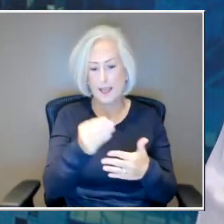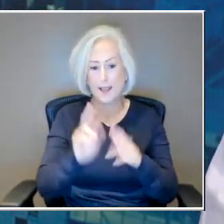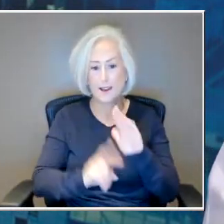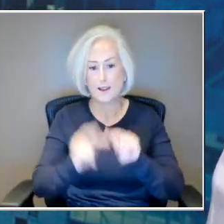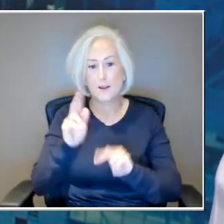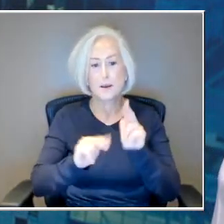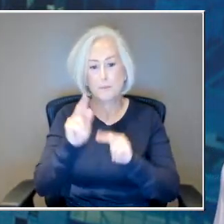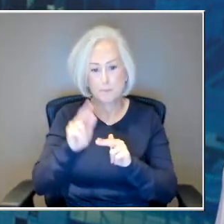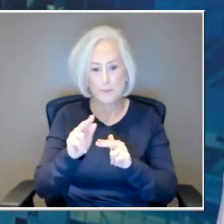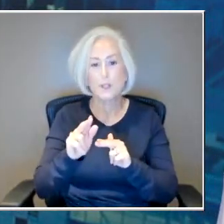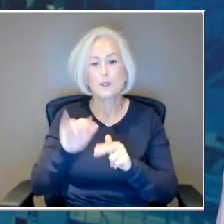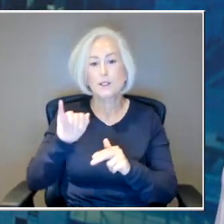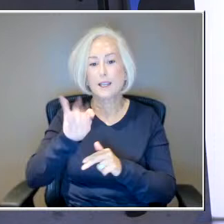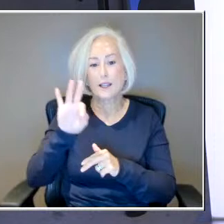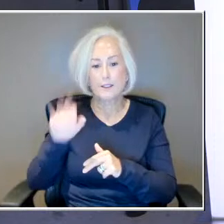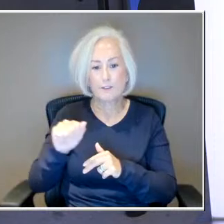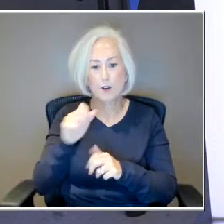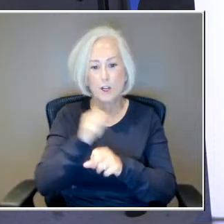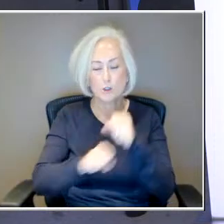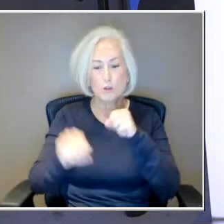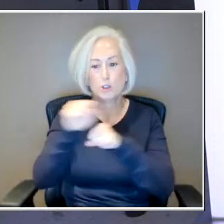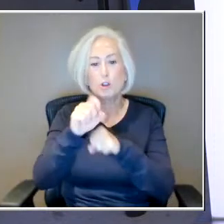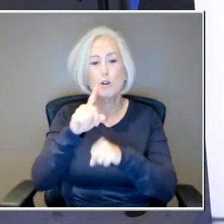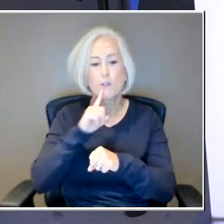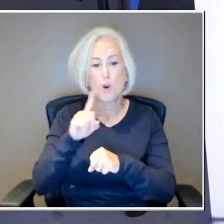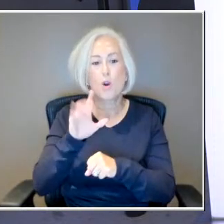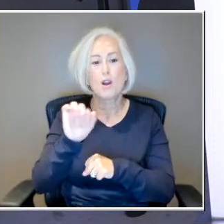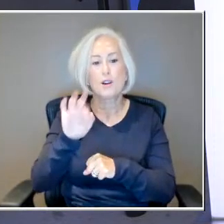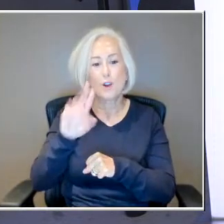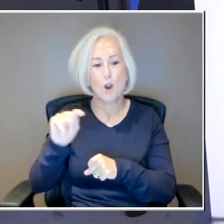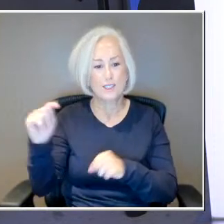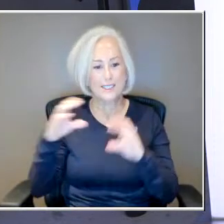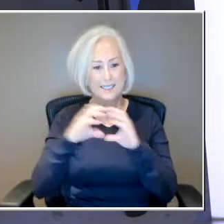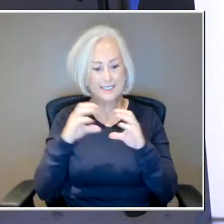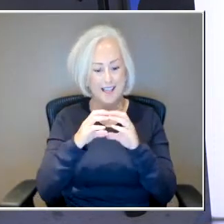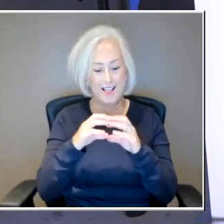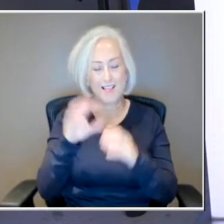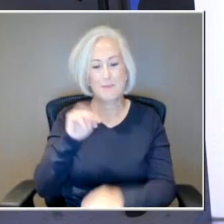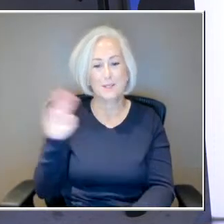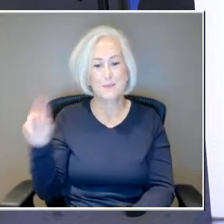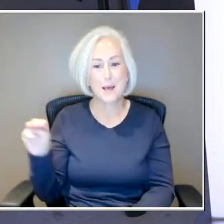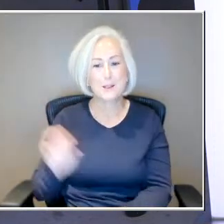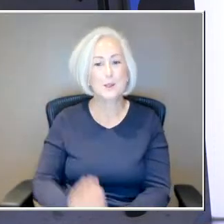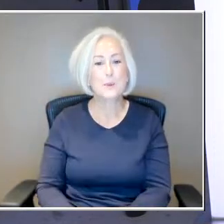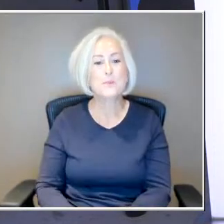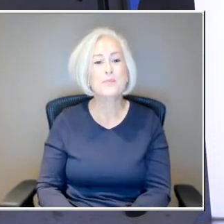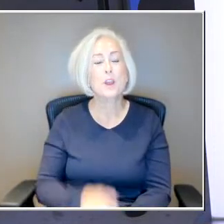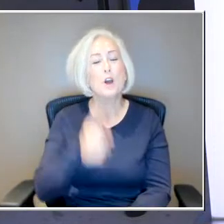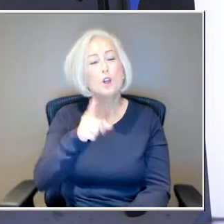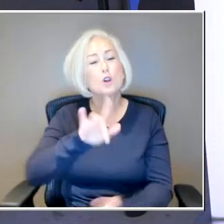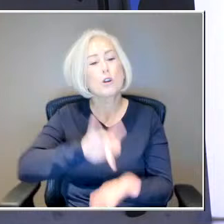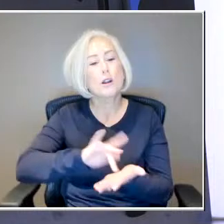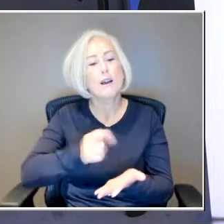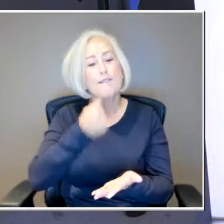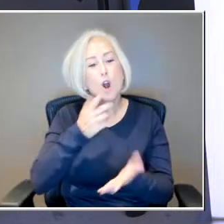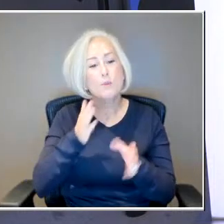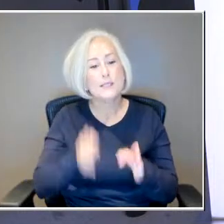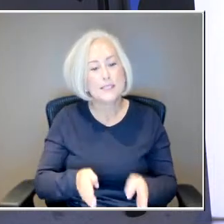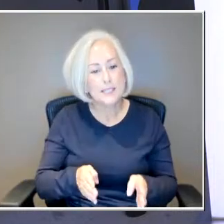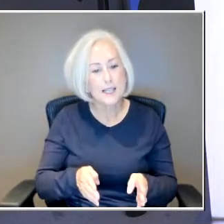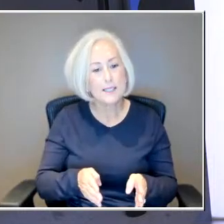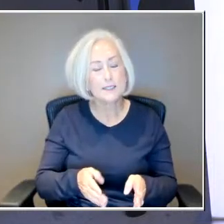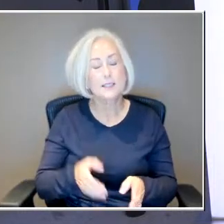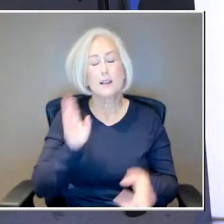commercial CAR T in myeloma. Zara, you're a pharmacist with the Cancer Center. When people think of cancer drugs, they automatically think